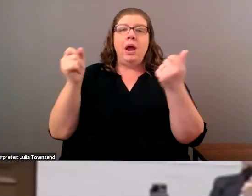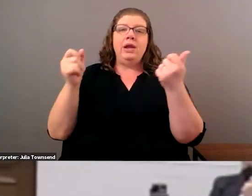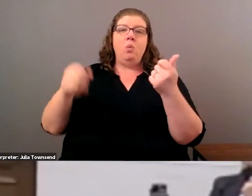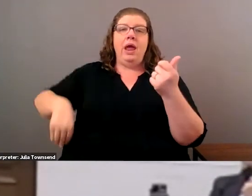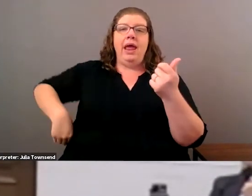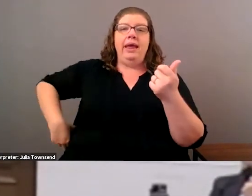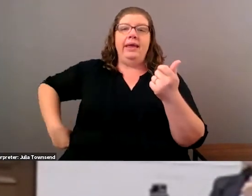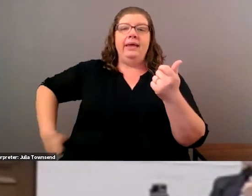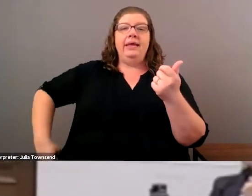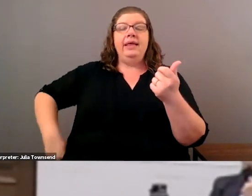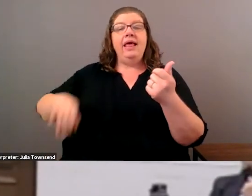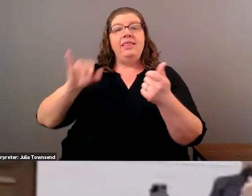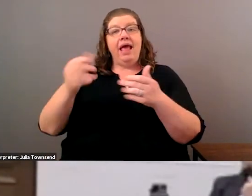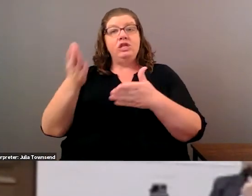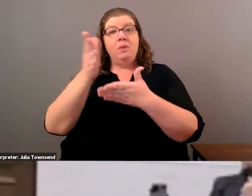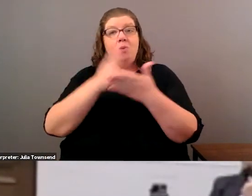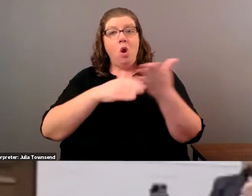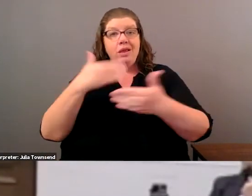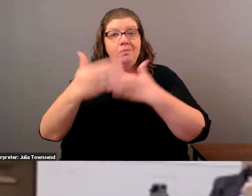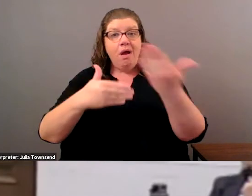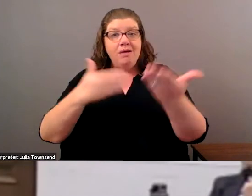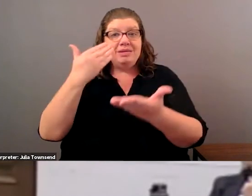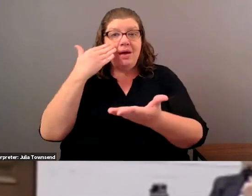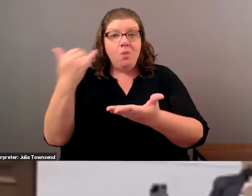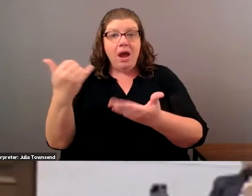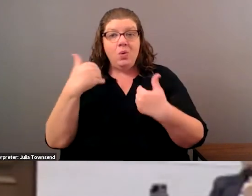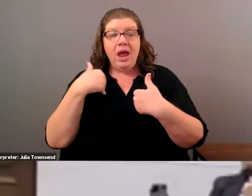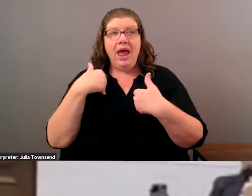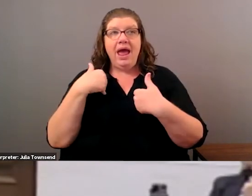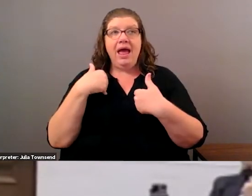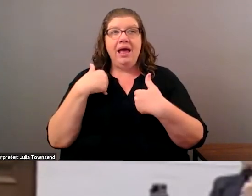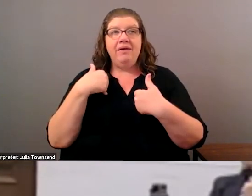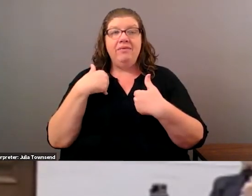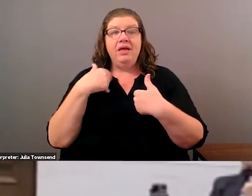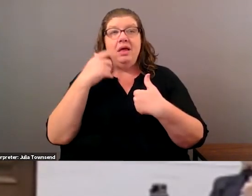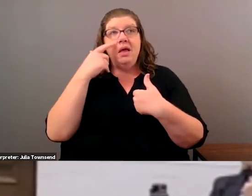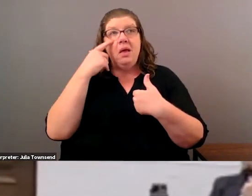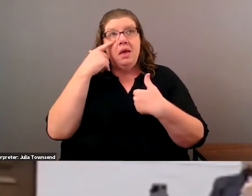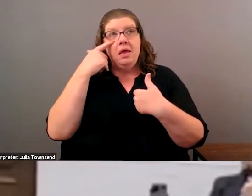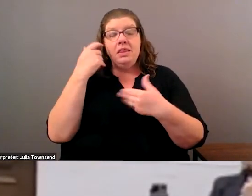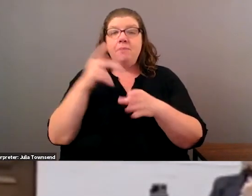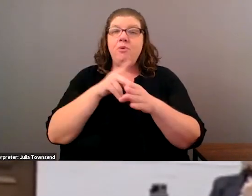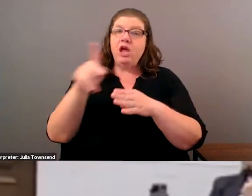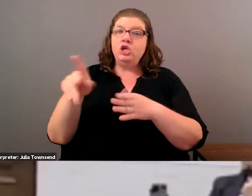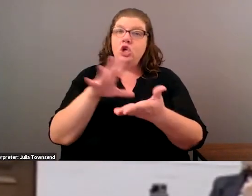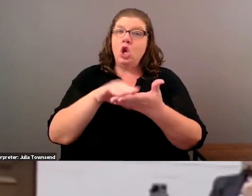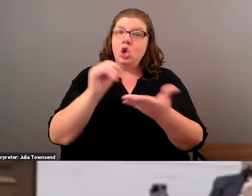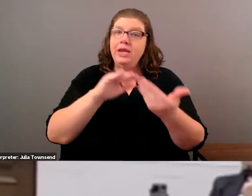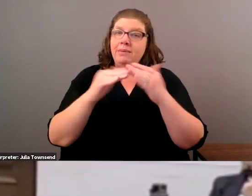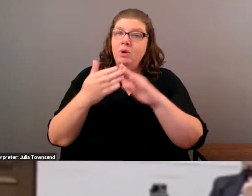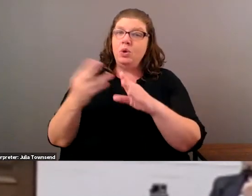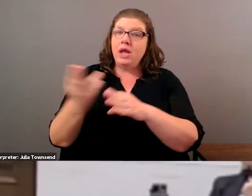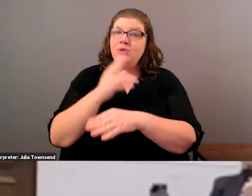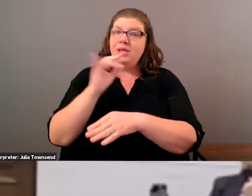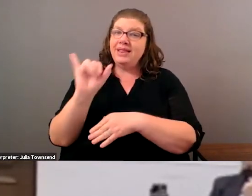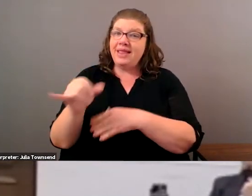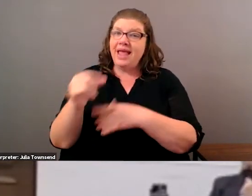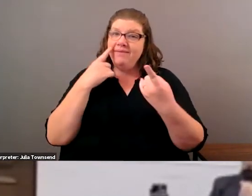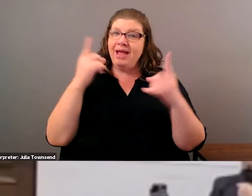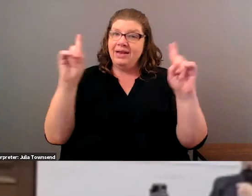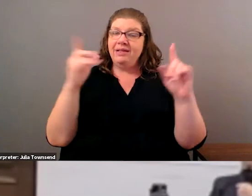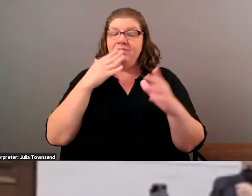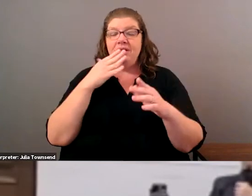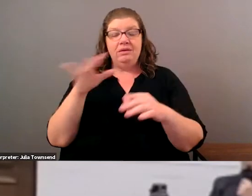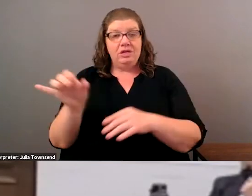that's part of the process why you have the professional learning communities and using that effectively as well. So we could start doing this